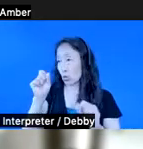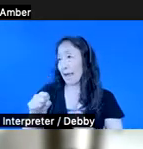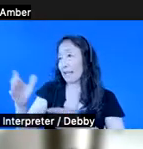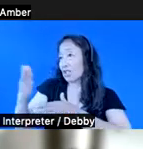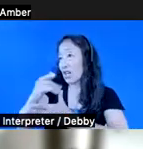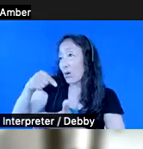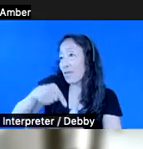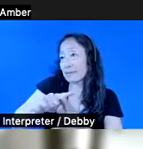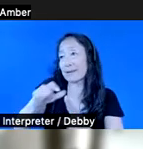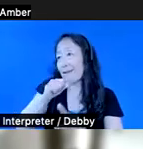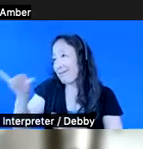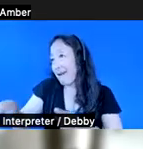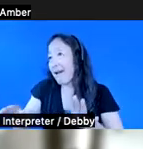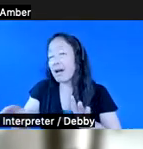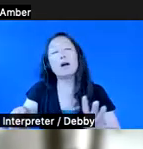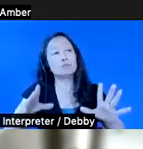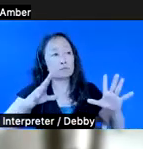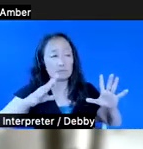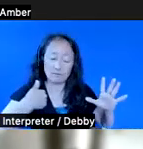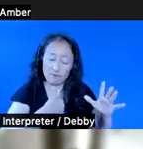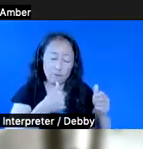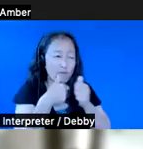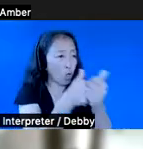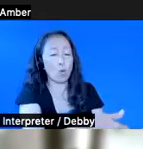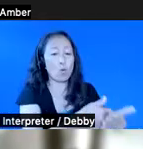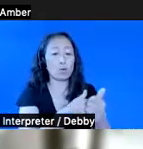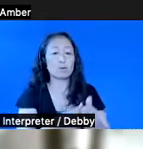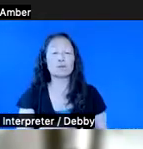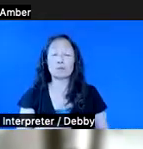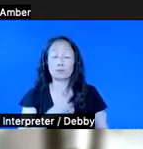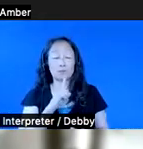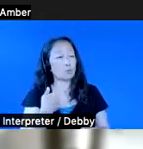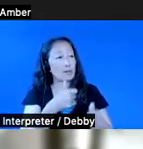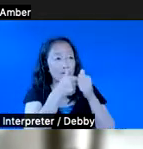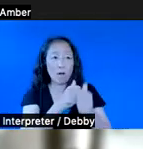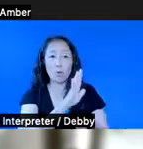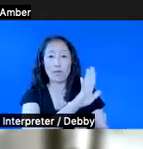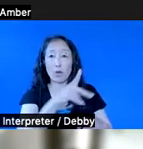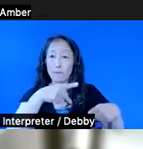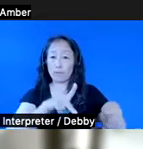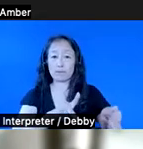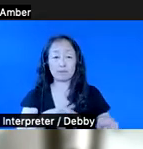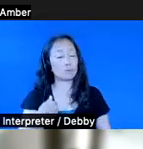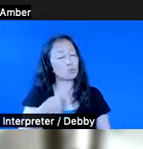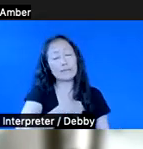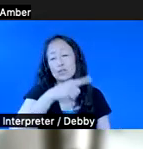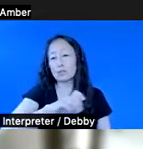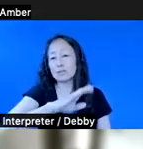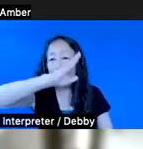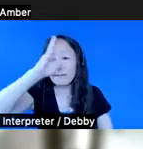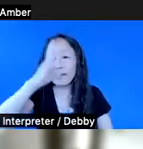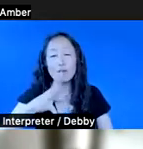not that, right? It is with their permission, and we should never be speaking for them or on behalf of